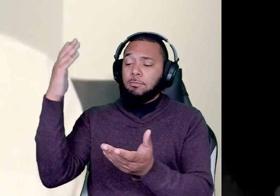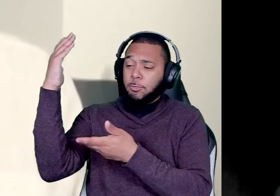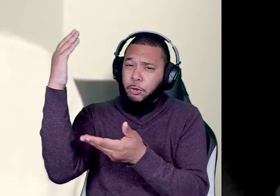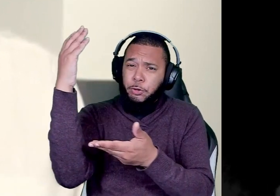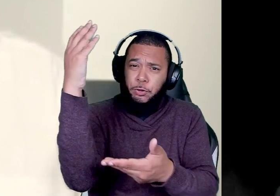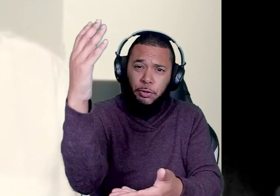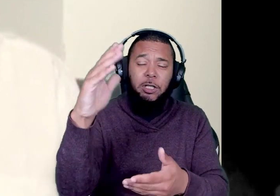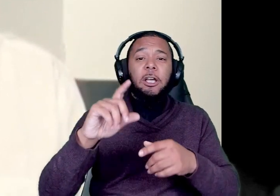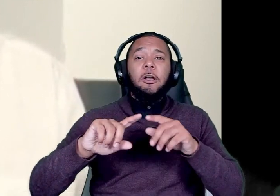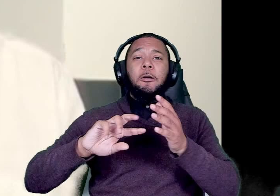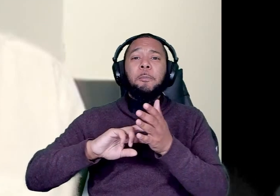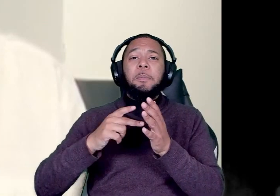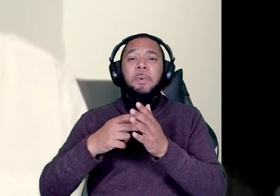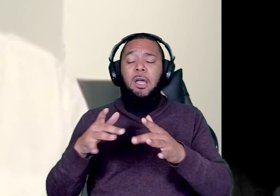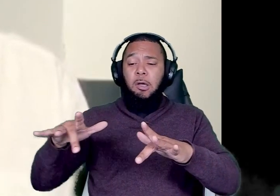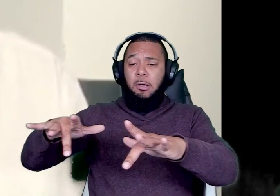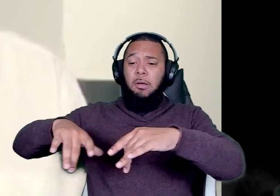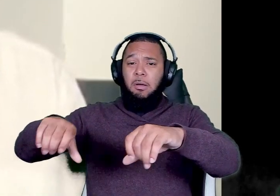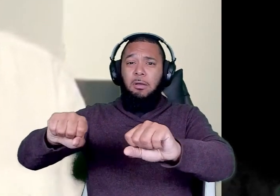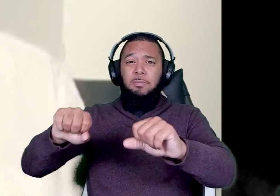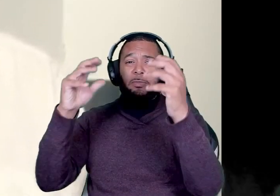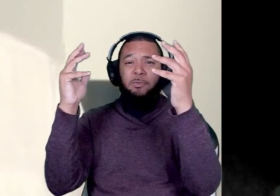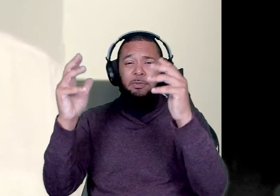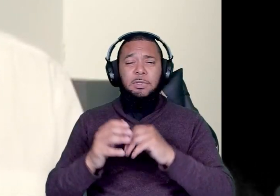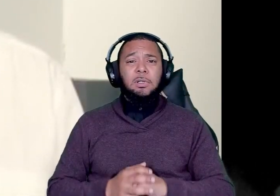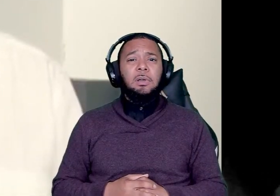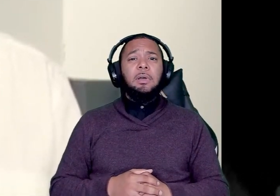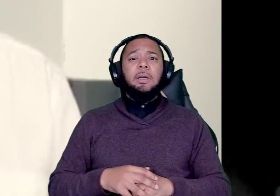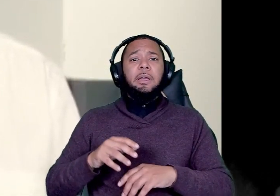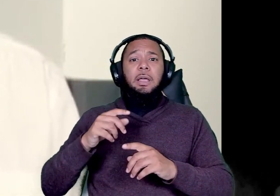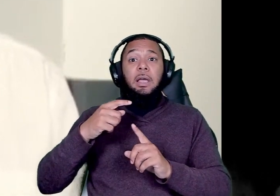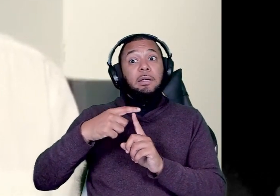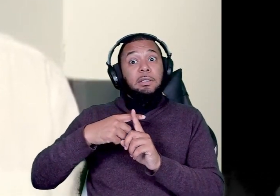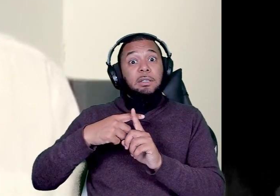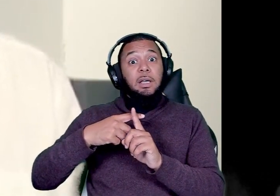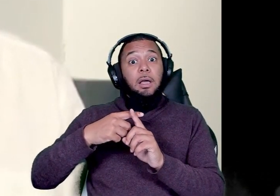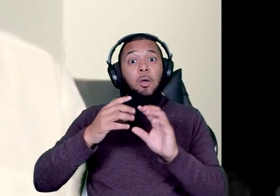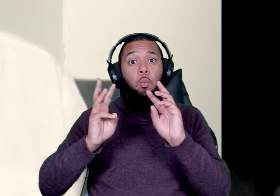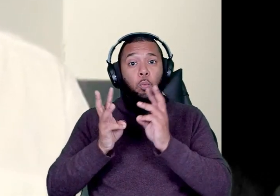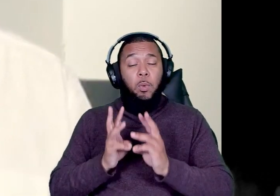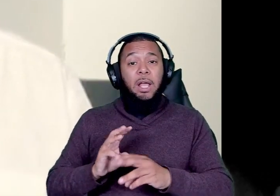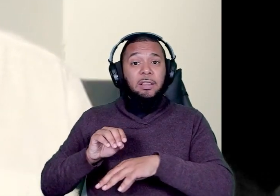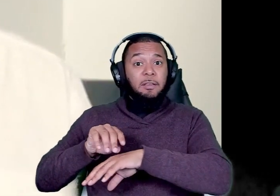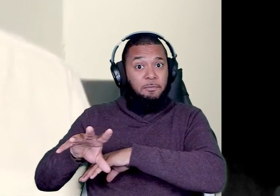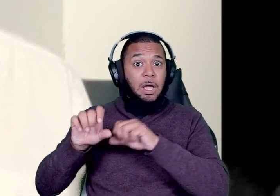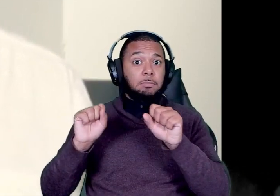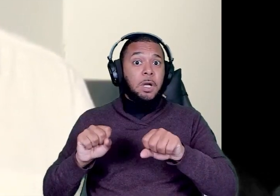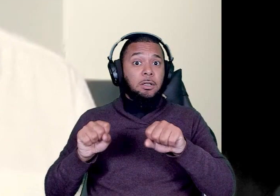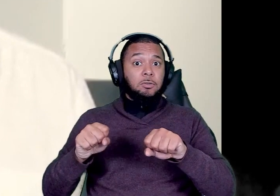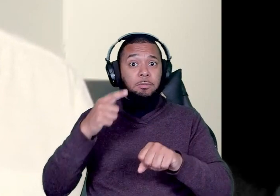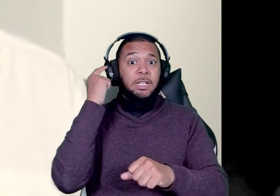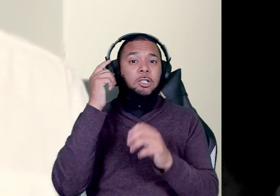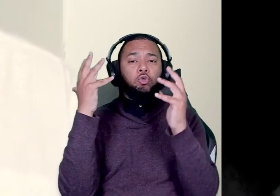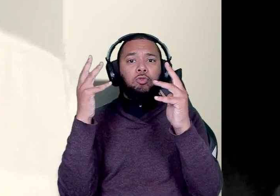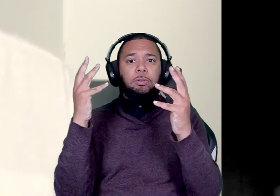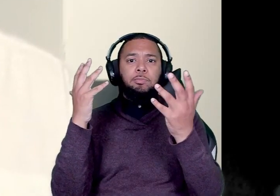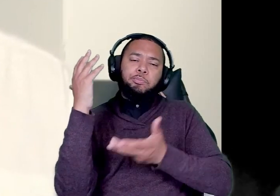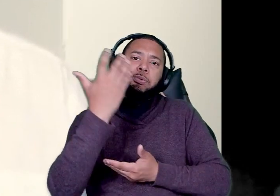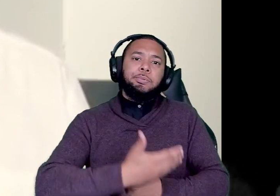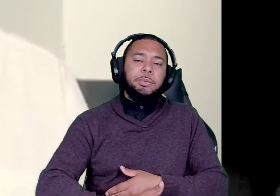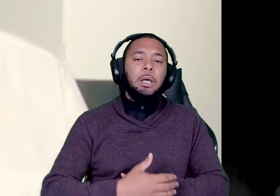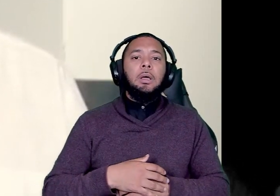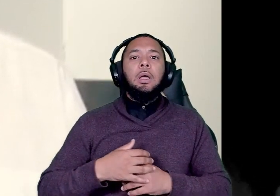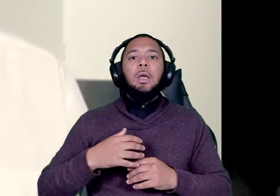deforestation has been an issue. A climate change could impact this biome as well. And then again, loss of biodiversity, loss of